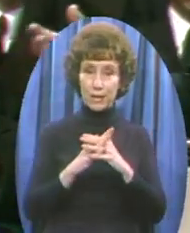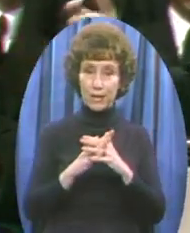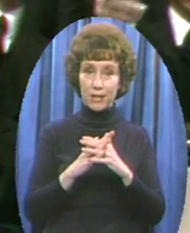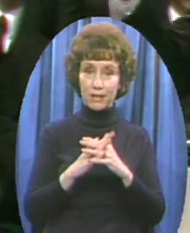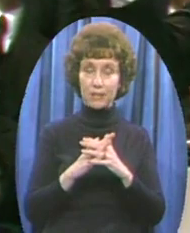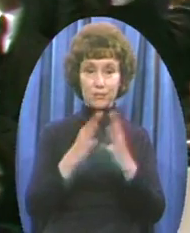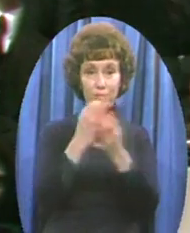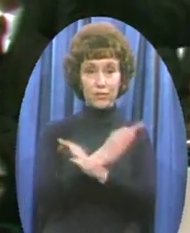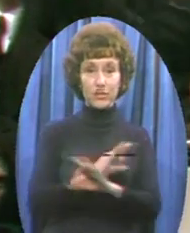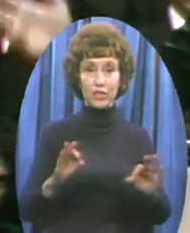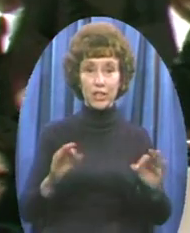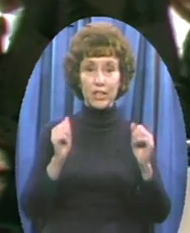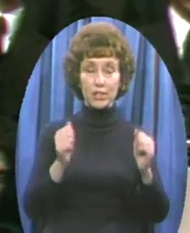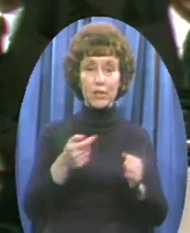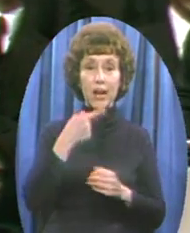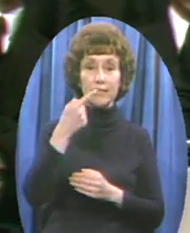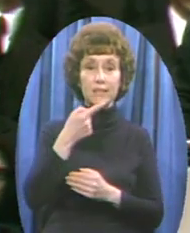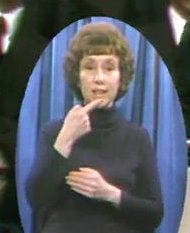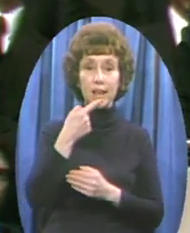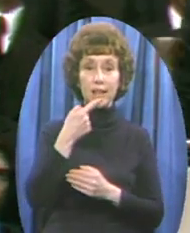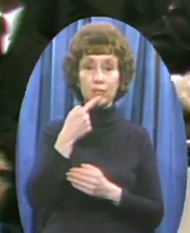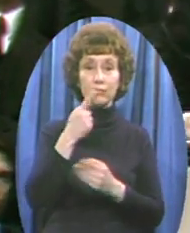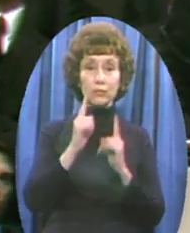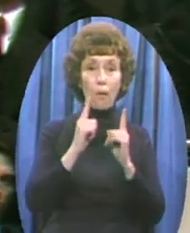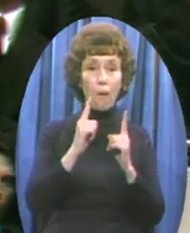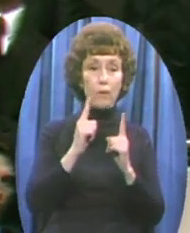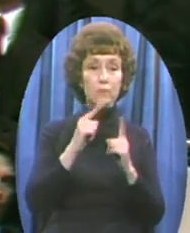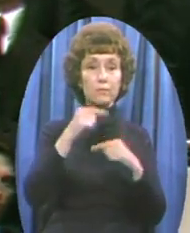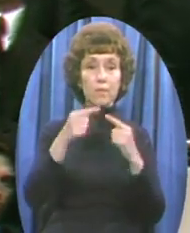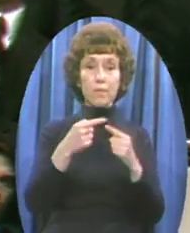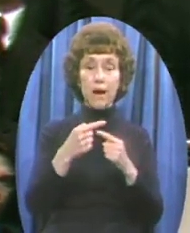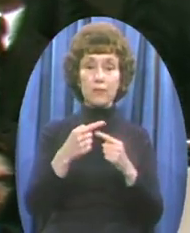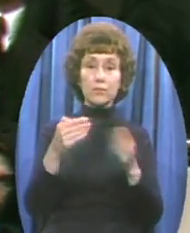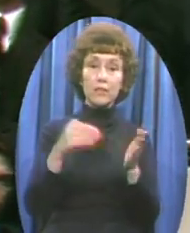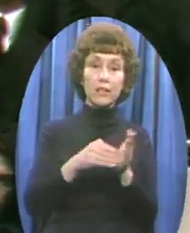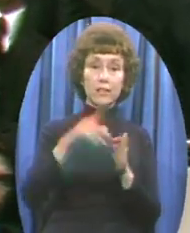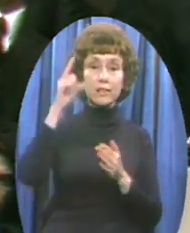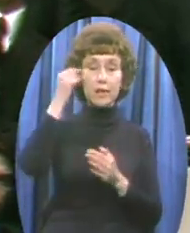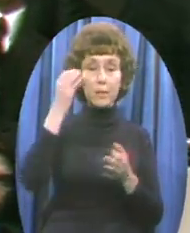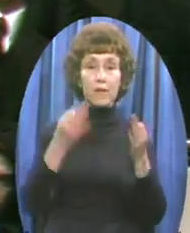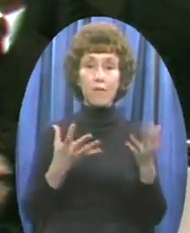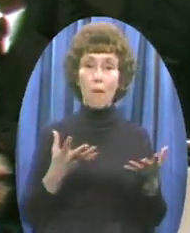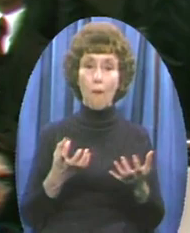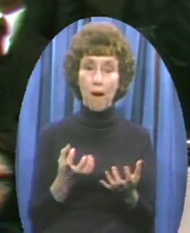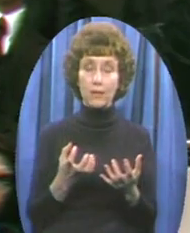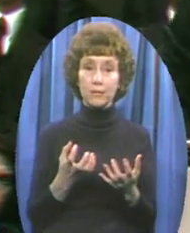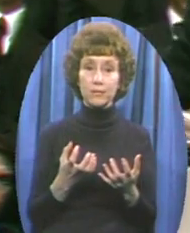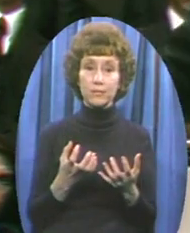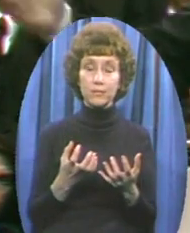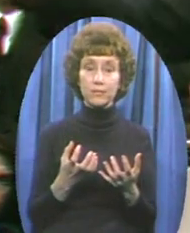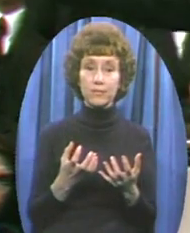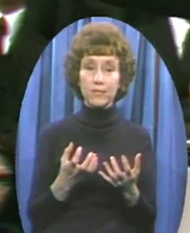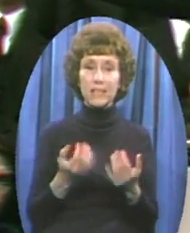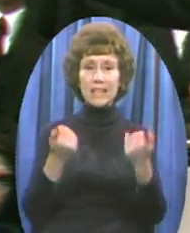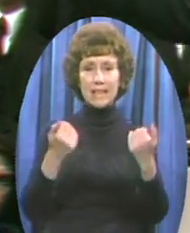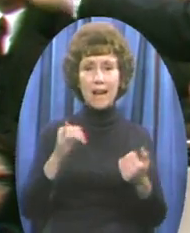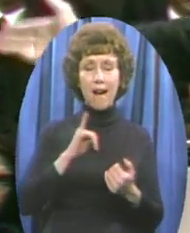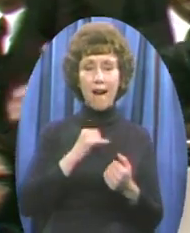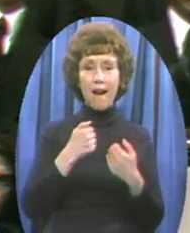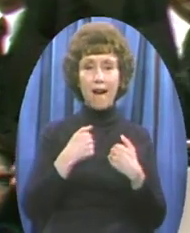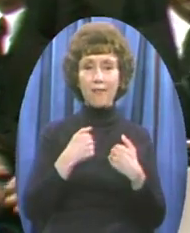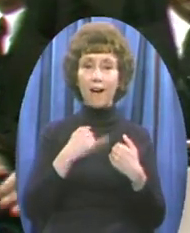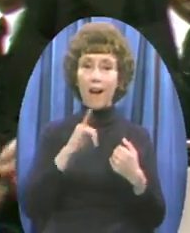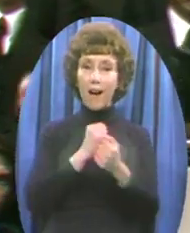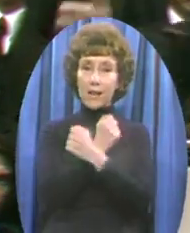there. We'll be in 3 of them this week, traveling several thousand miles. I'll stand there, and here's the governor, and here are the senators